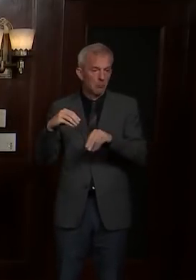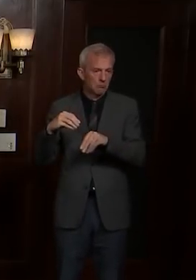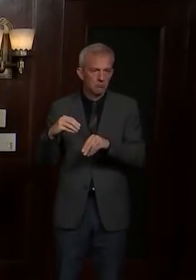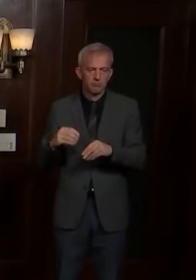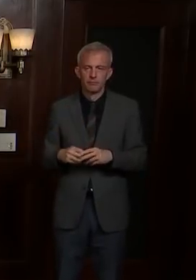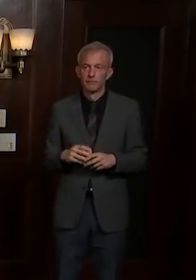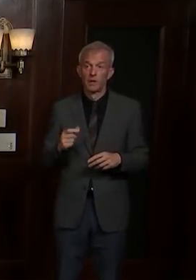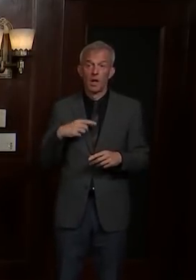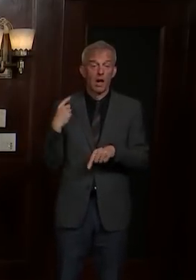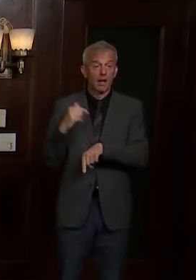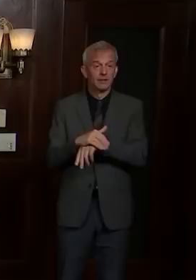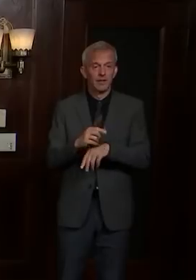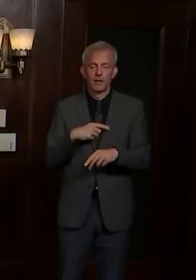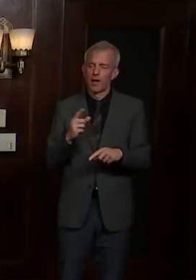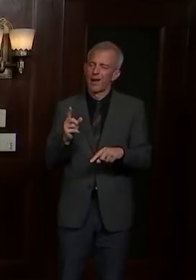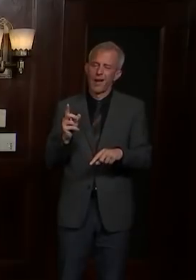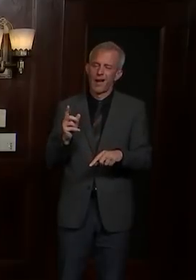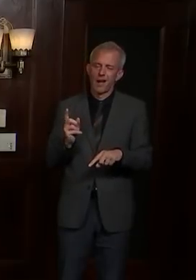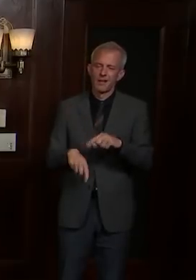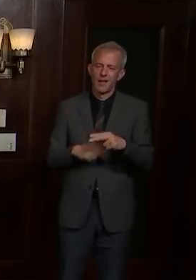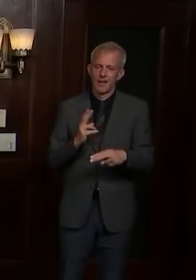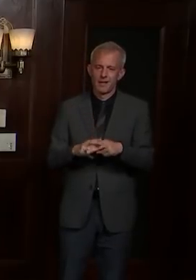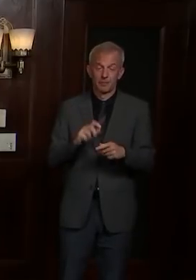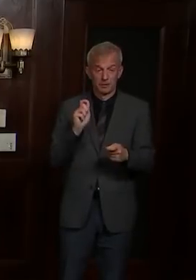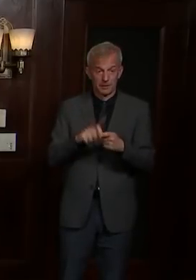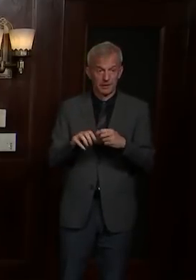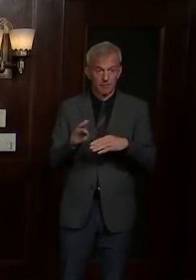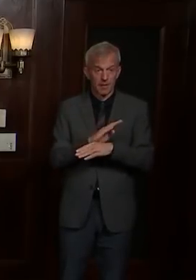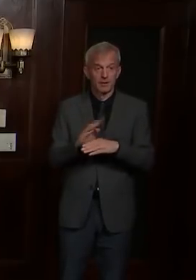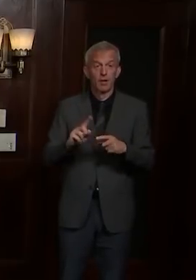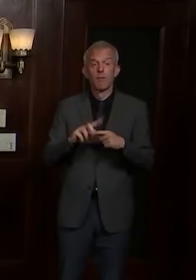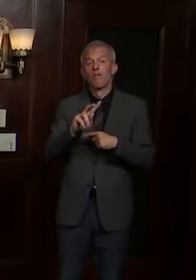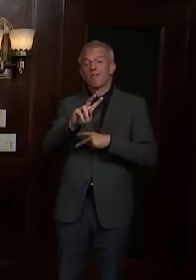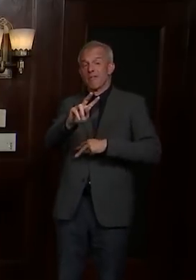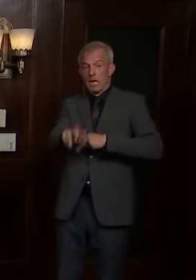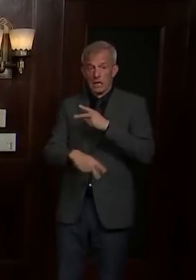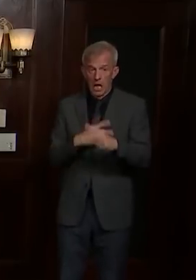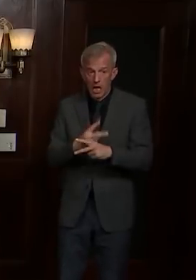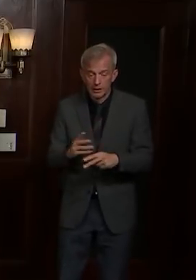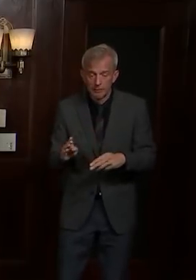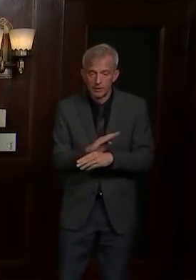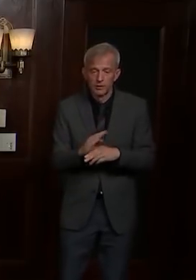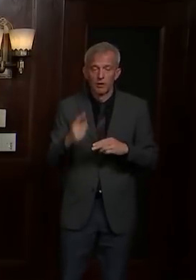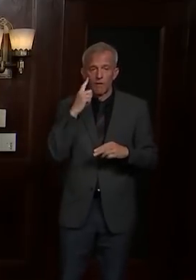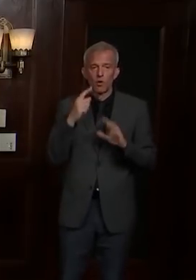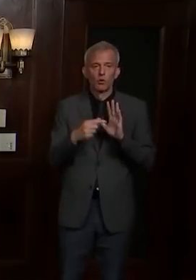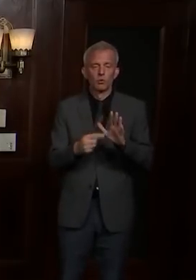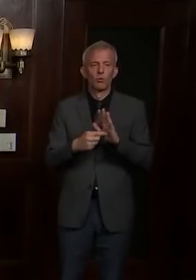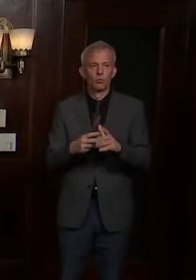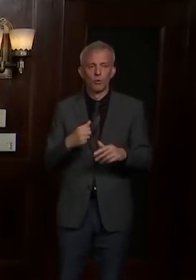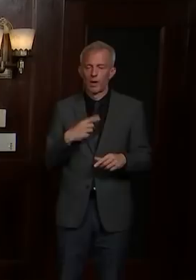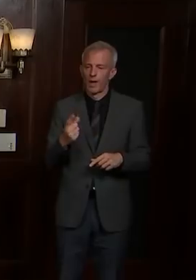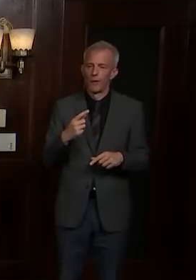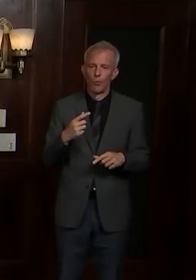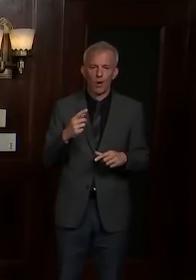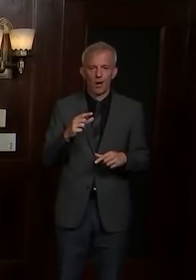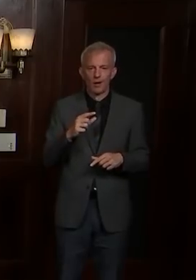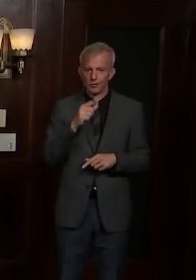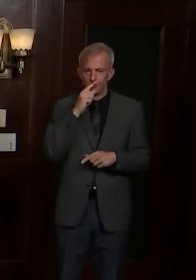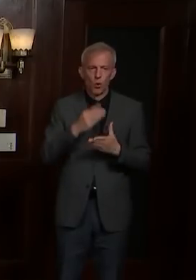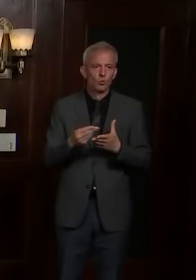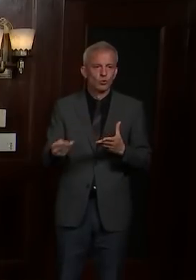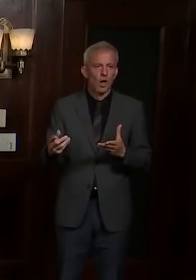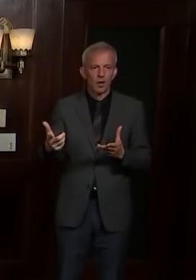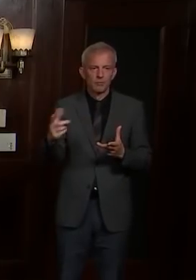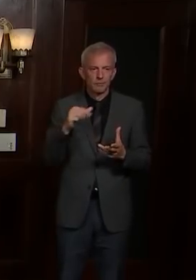I could name some of the businesses. I can't name the particular businesses, but the type of businesses. For instance, we had a smoke shop that just refused to close. And even when police officers